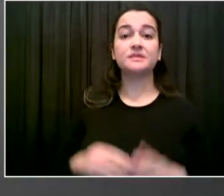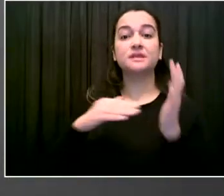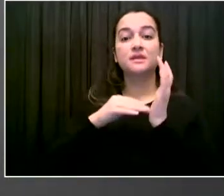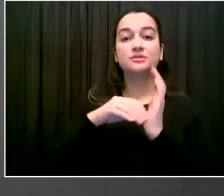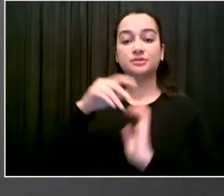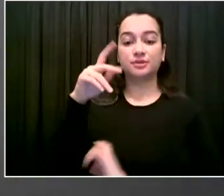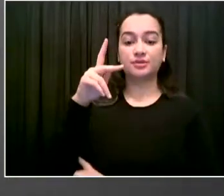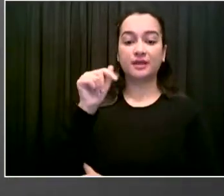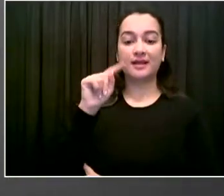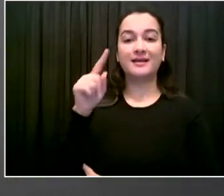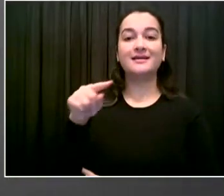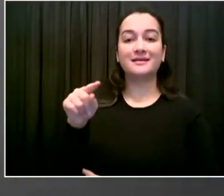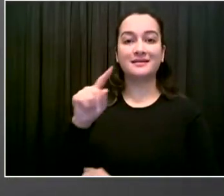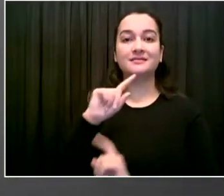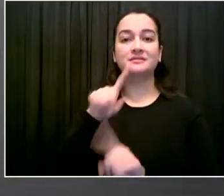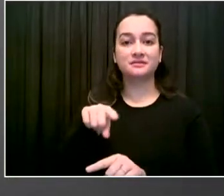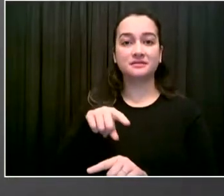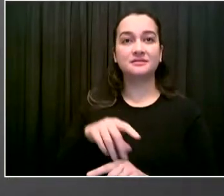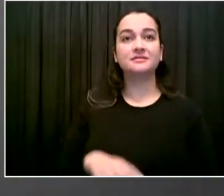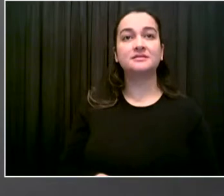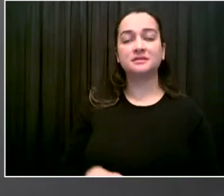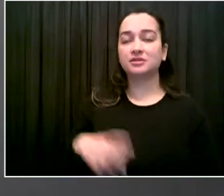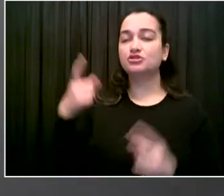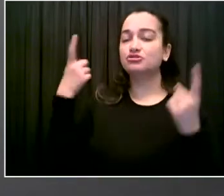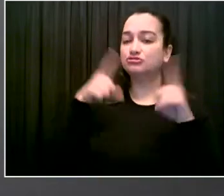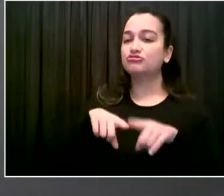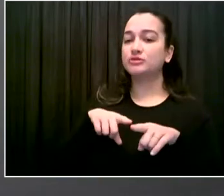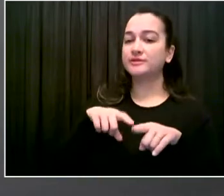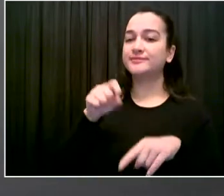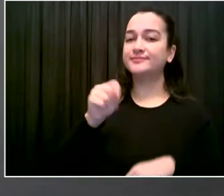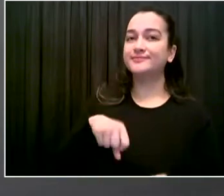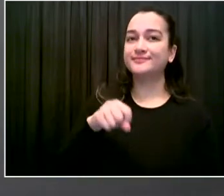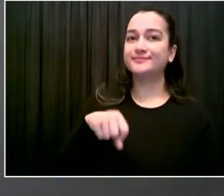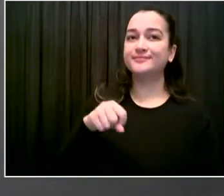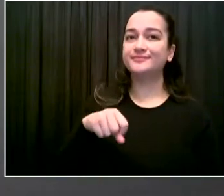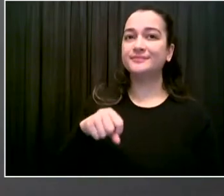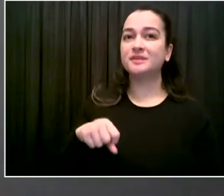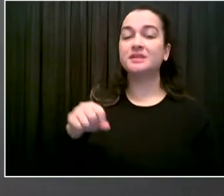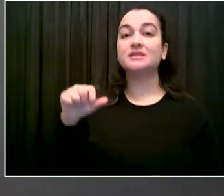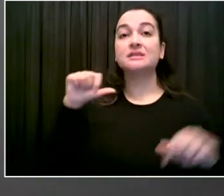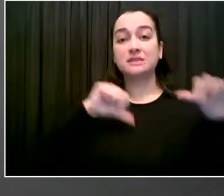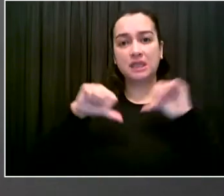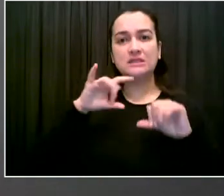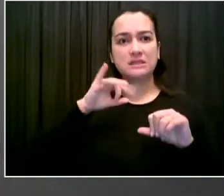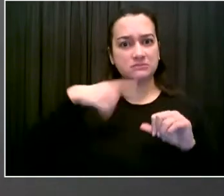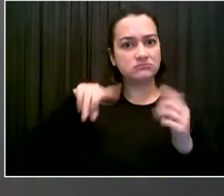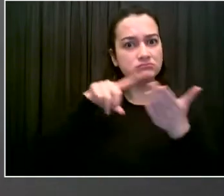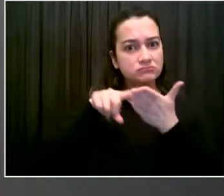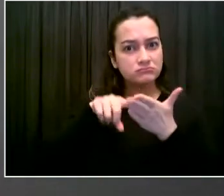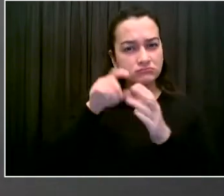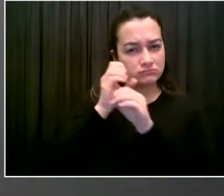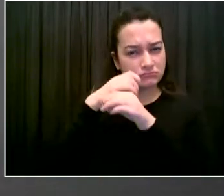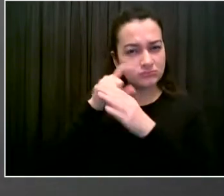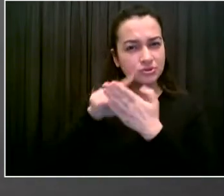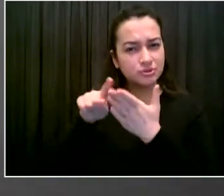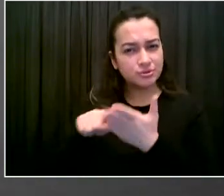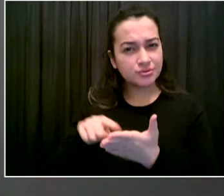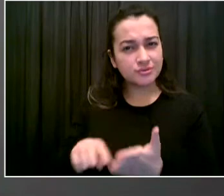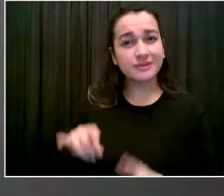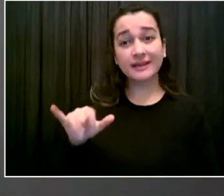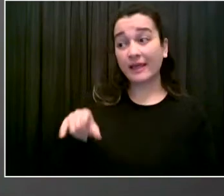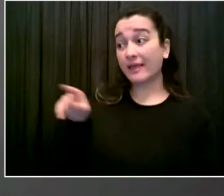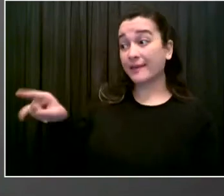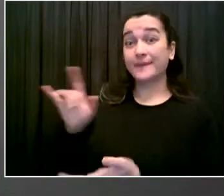this has actually been studied and shown not to have any impact. So it's not just that we don't know, it's that it's been looked at and it